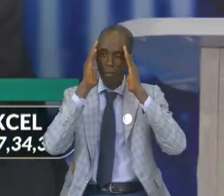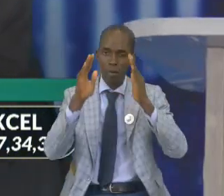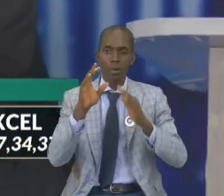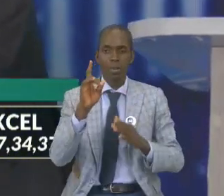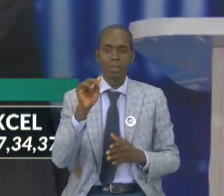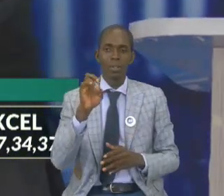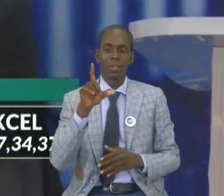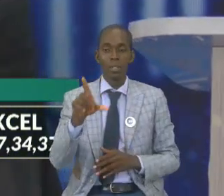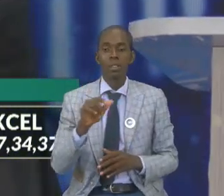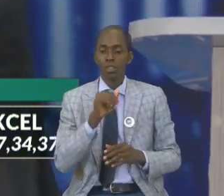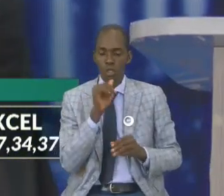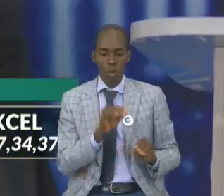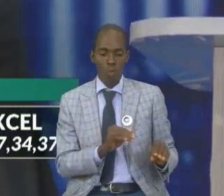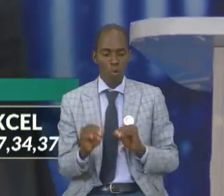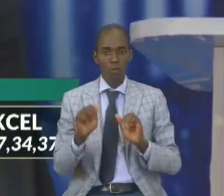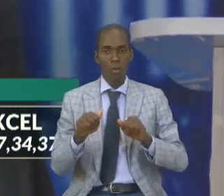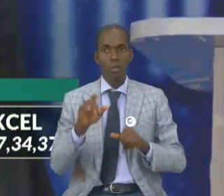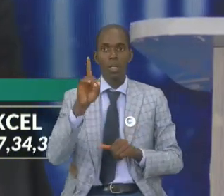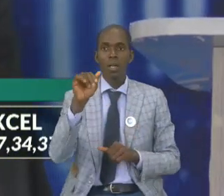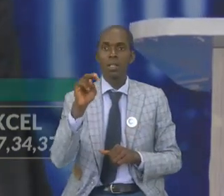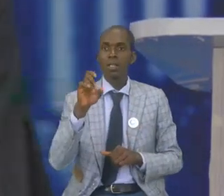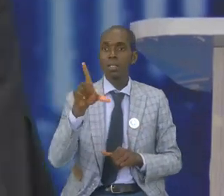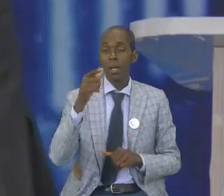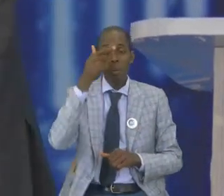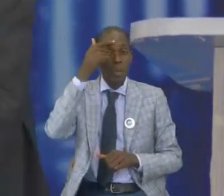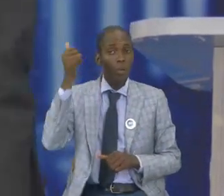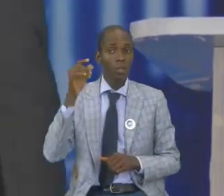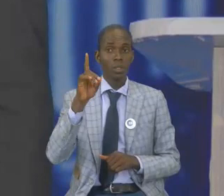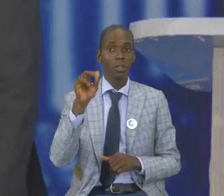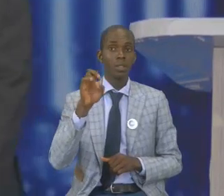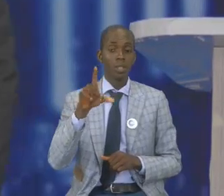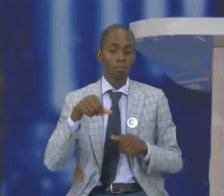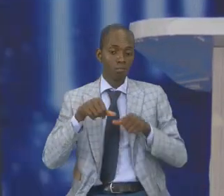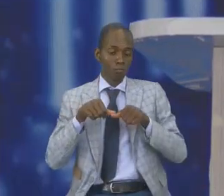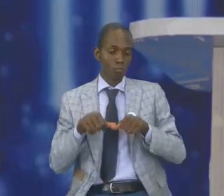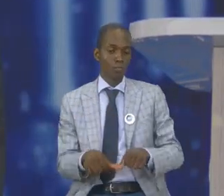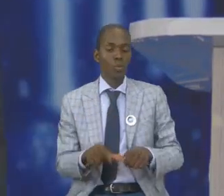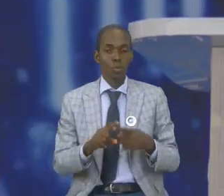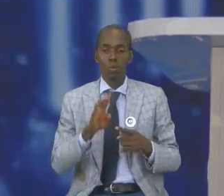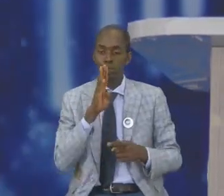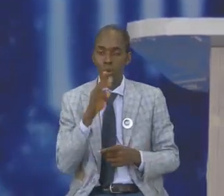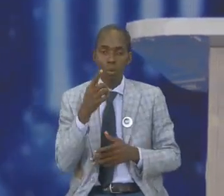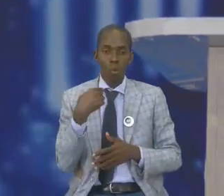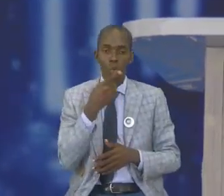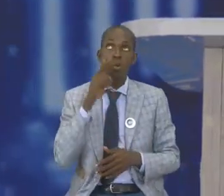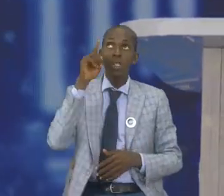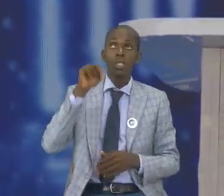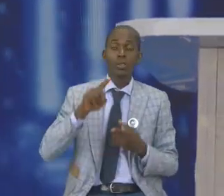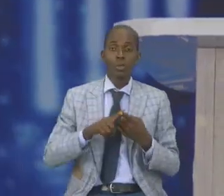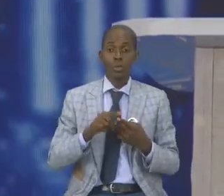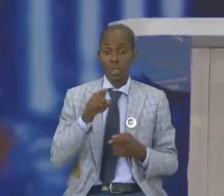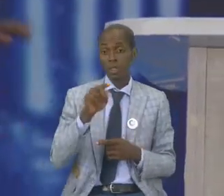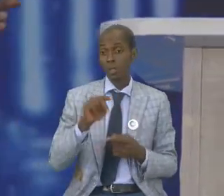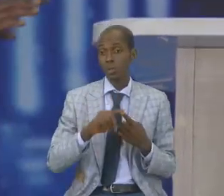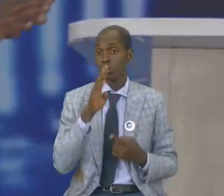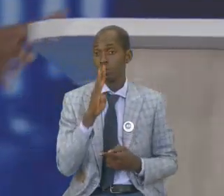unshakable Daniel. And because Daniel remained who he ought to be, eventually Nebuchadnezzar have